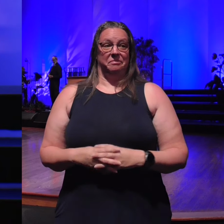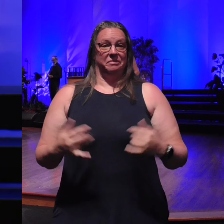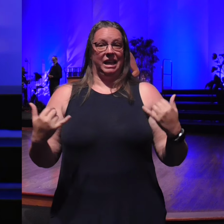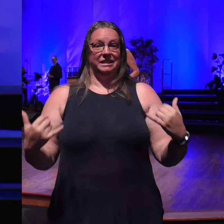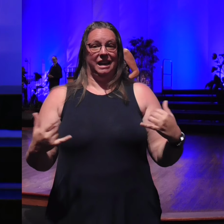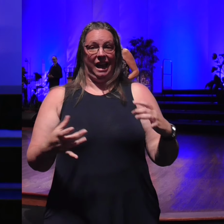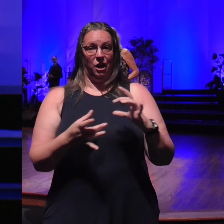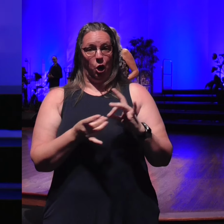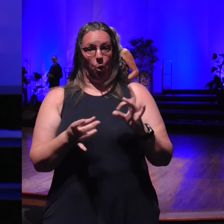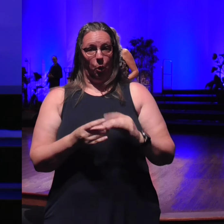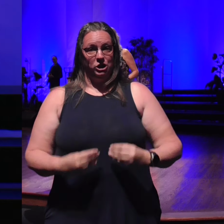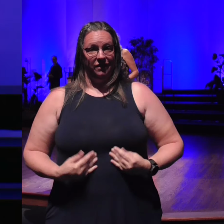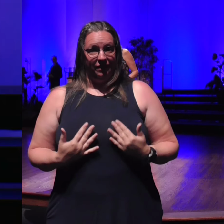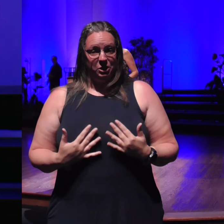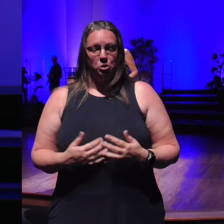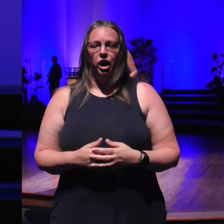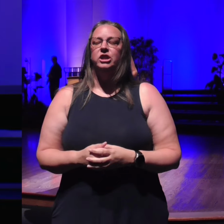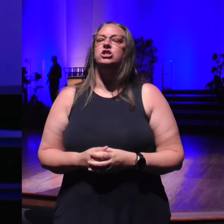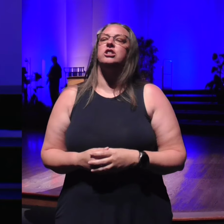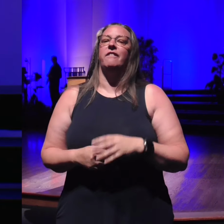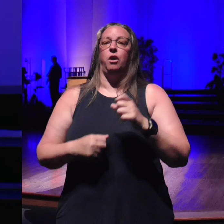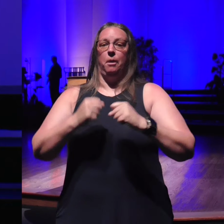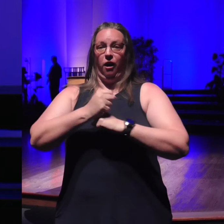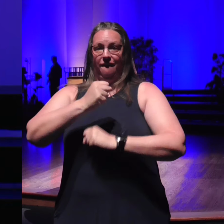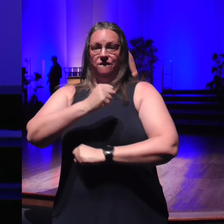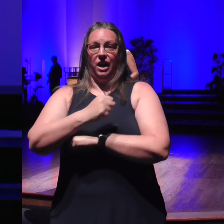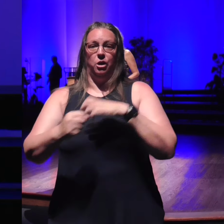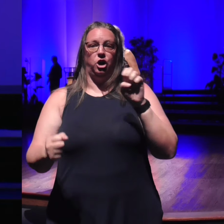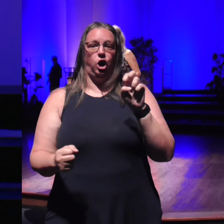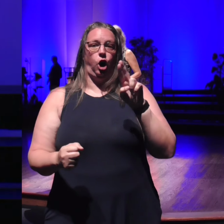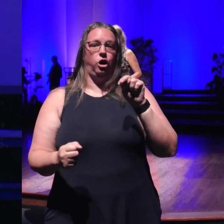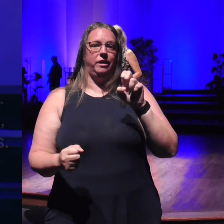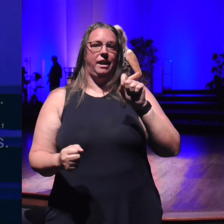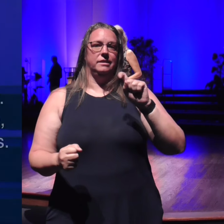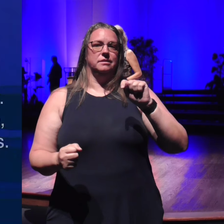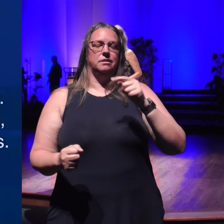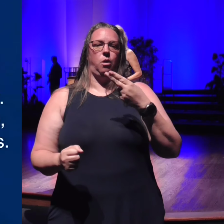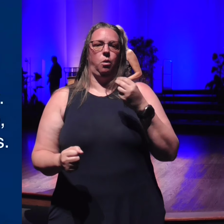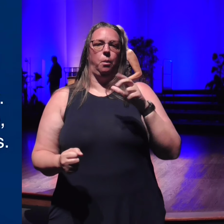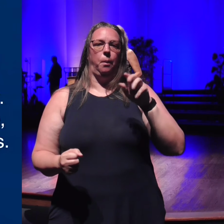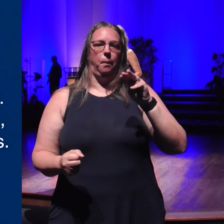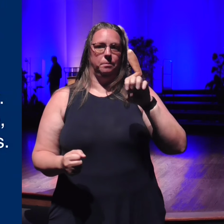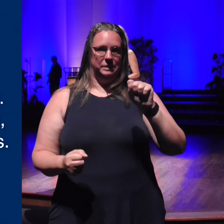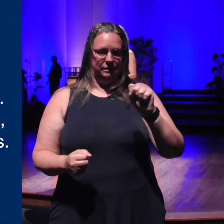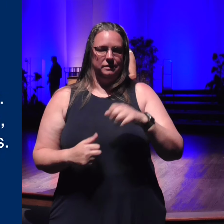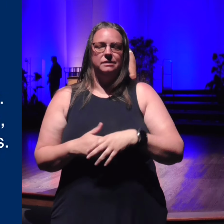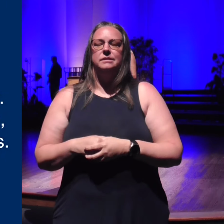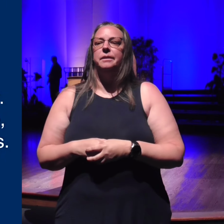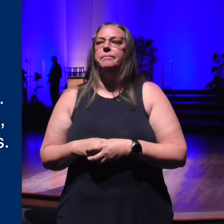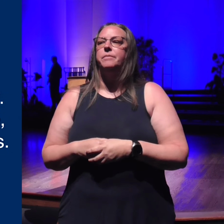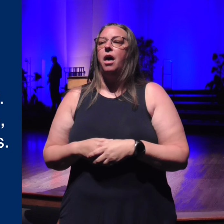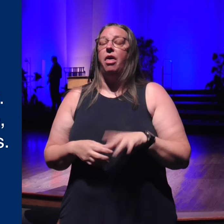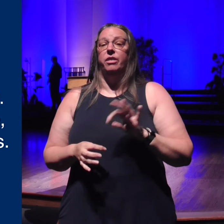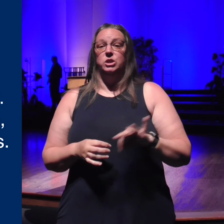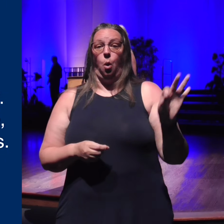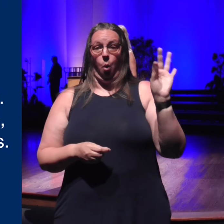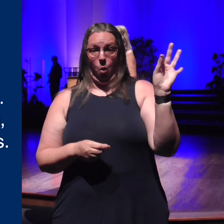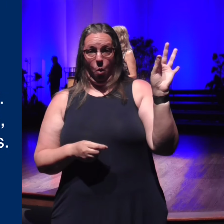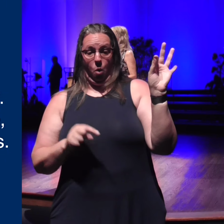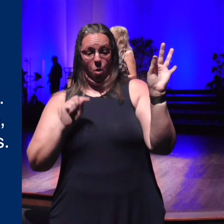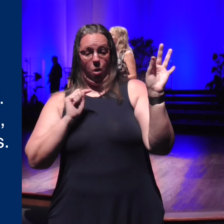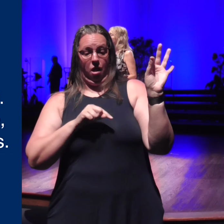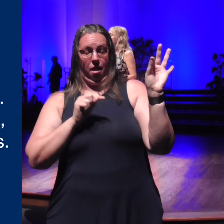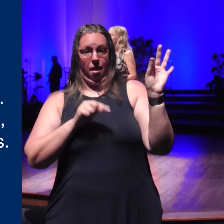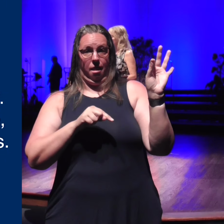Our words of inspiration today come from our founder, Ernest Holmes. The soul must make